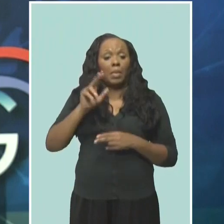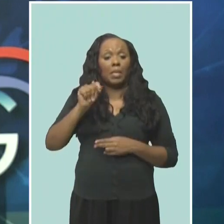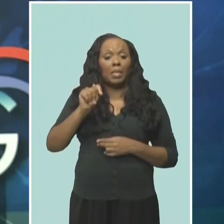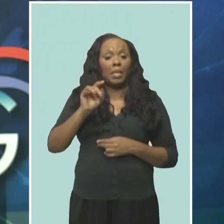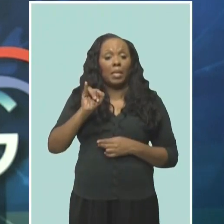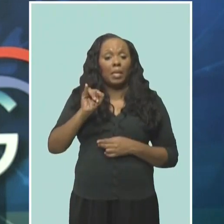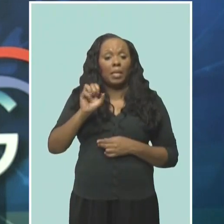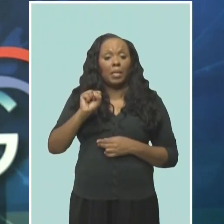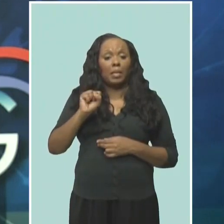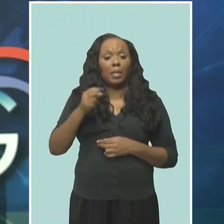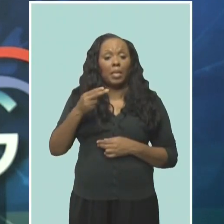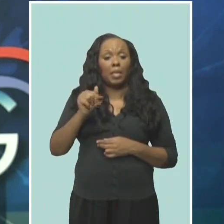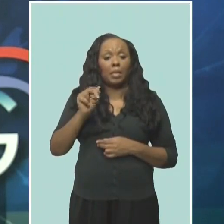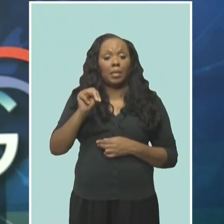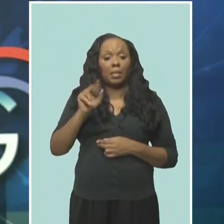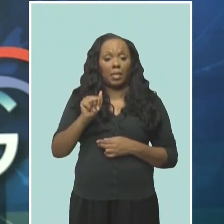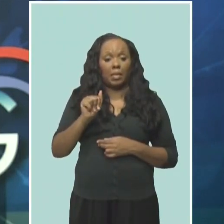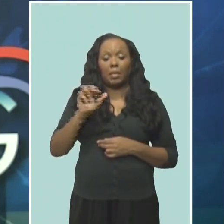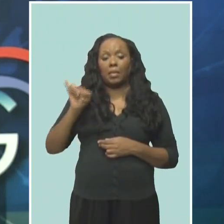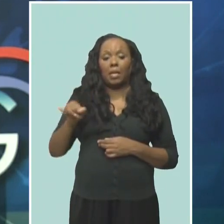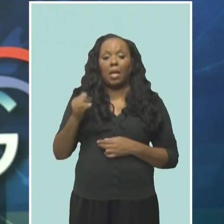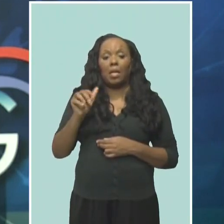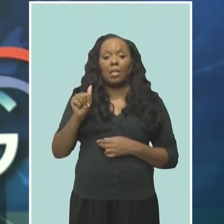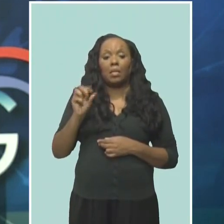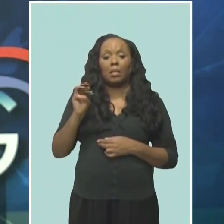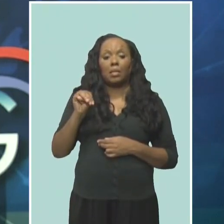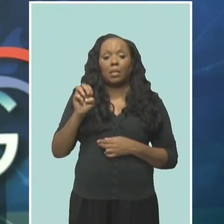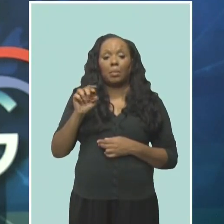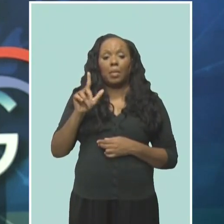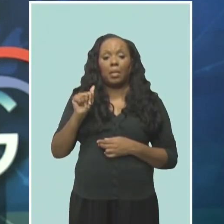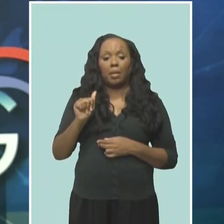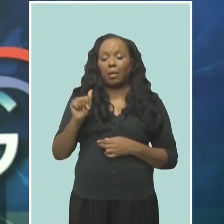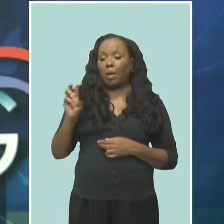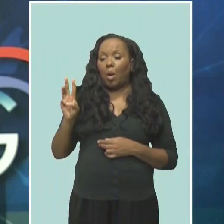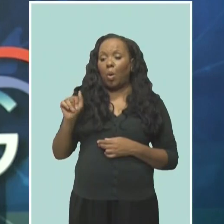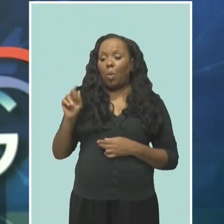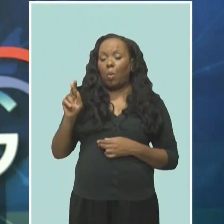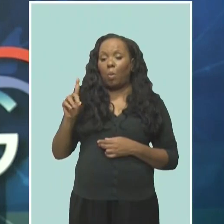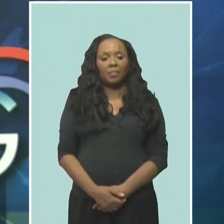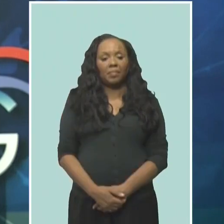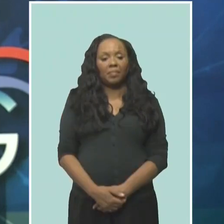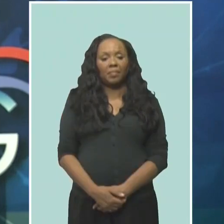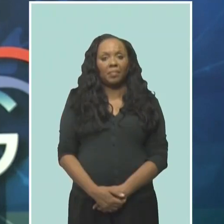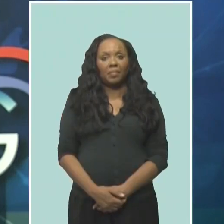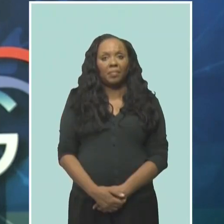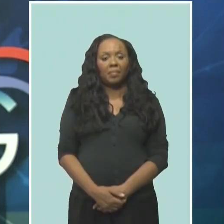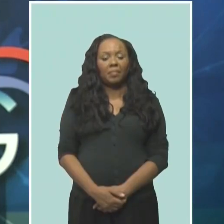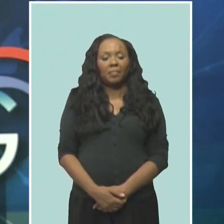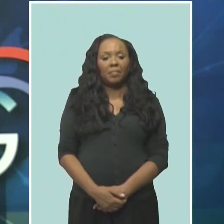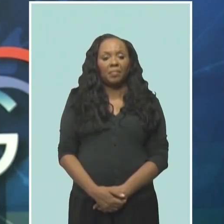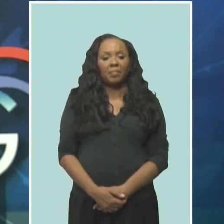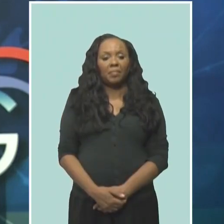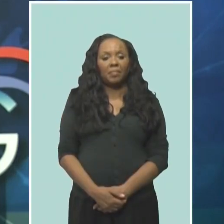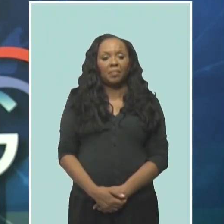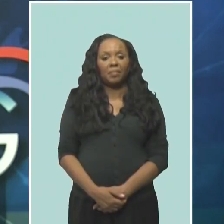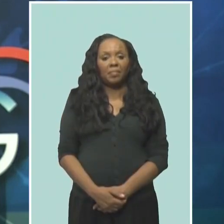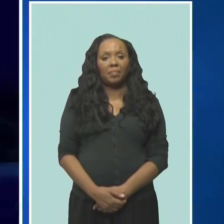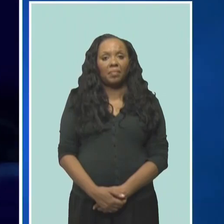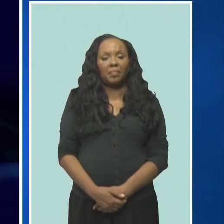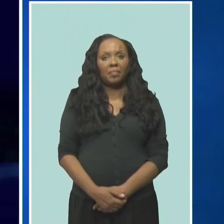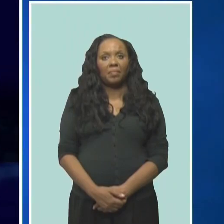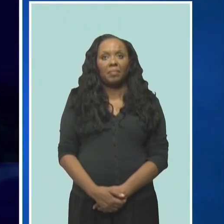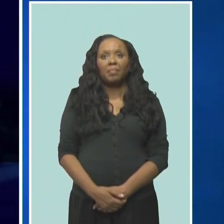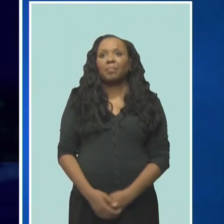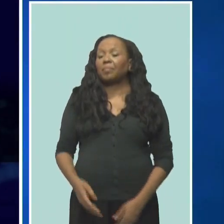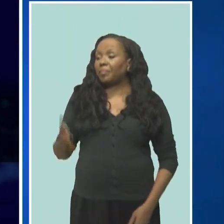identified as 22-year-old Tashana Jamelia Ward of Husbands. They involve a